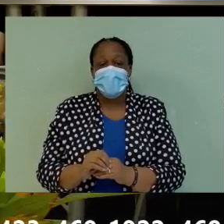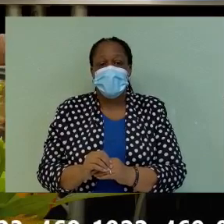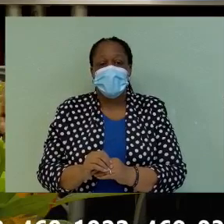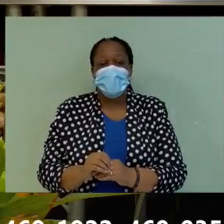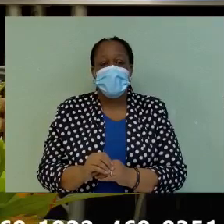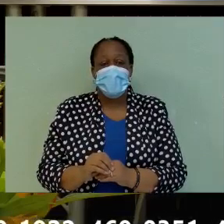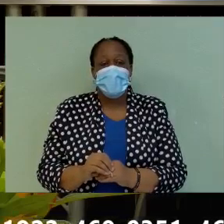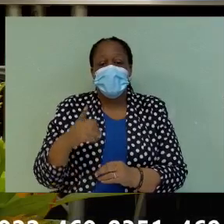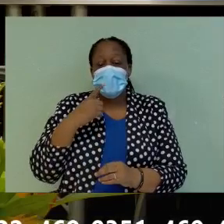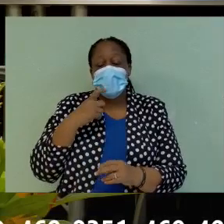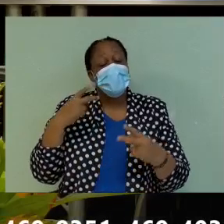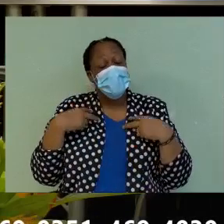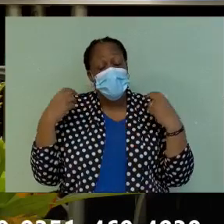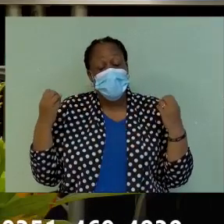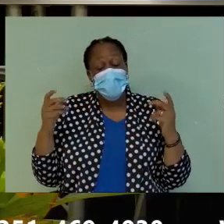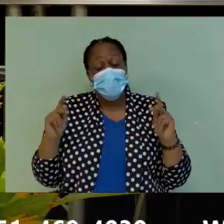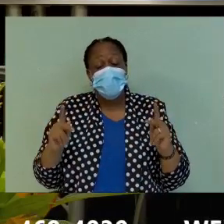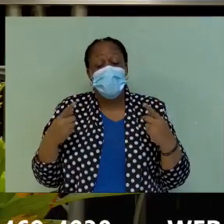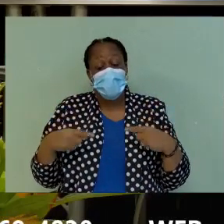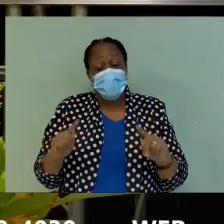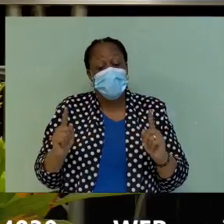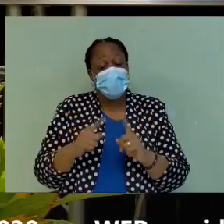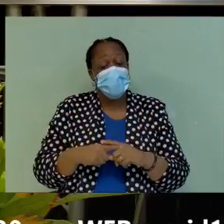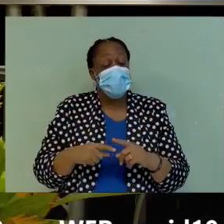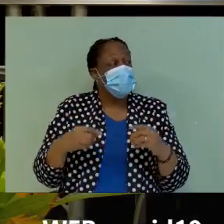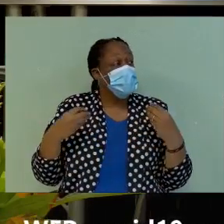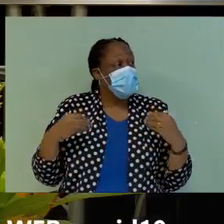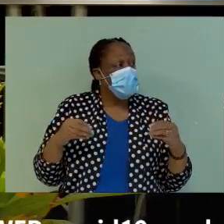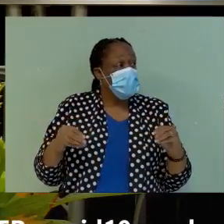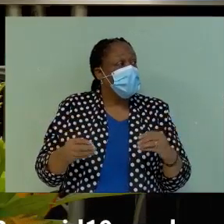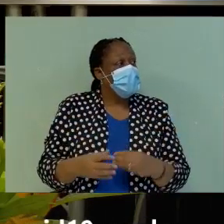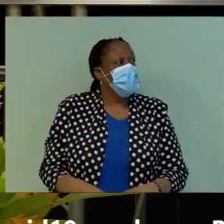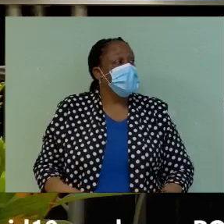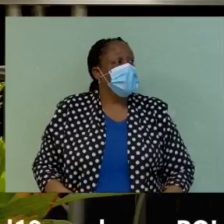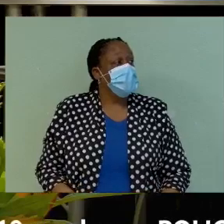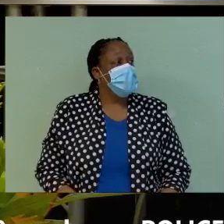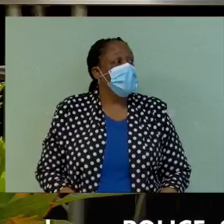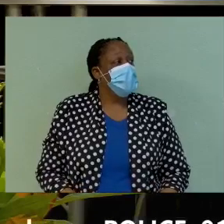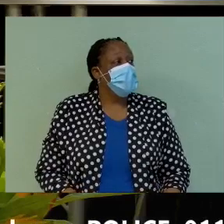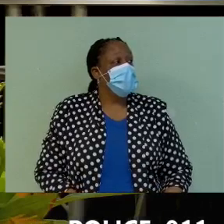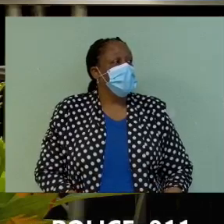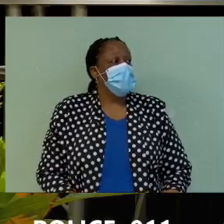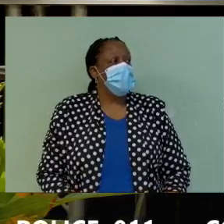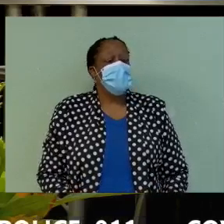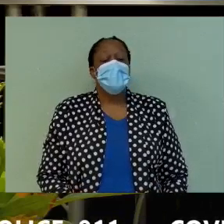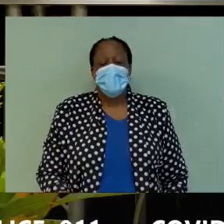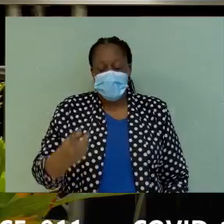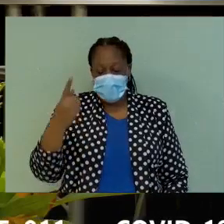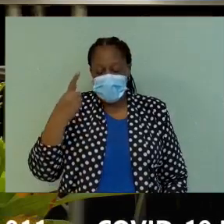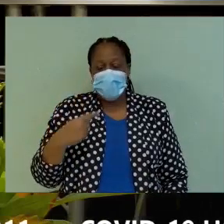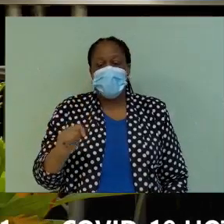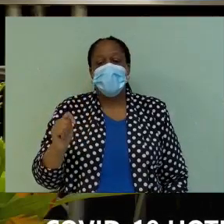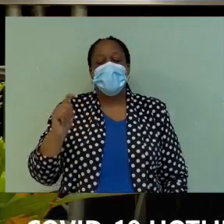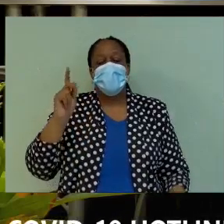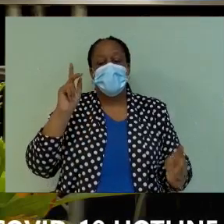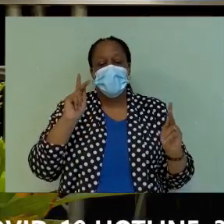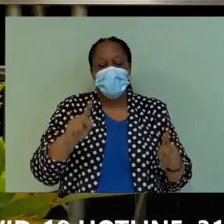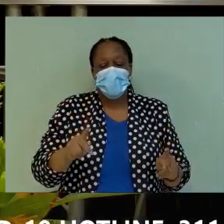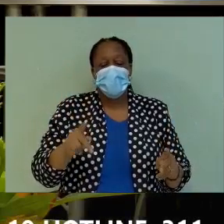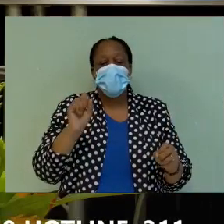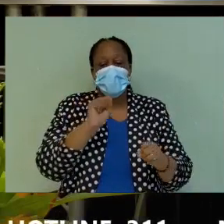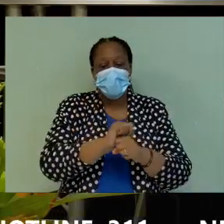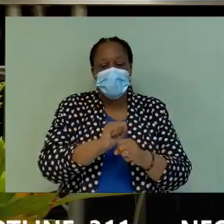So with that said, the control setting of SCASPA keeps us informed and notified of the compliance by